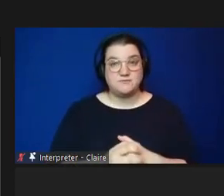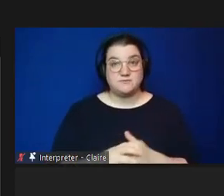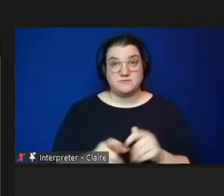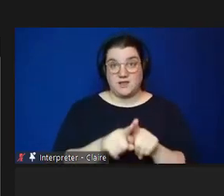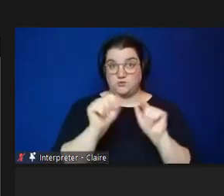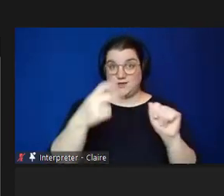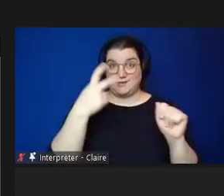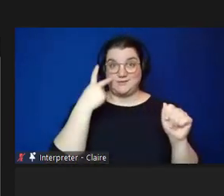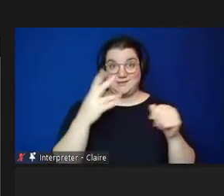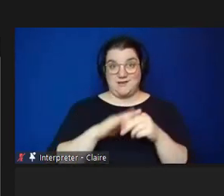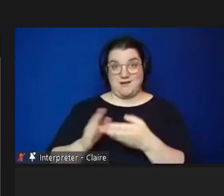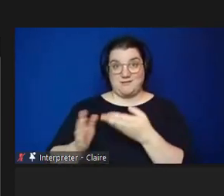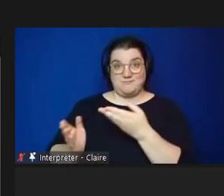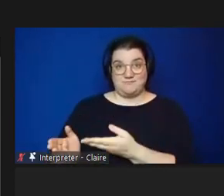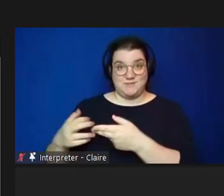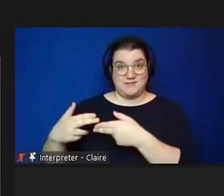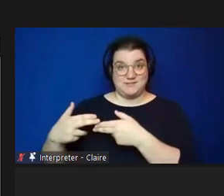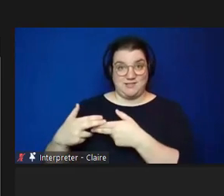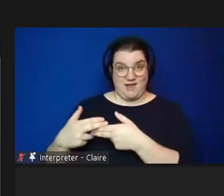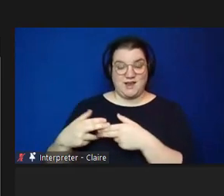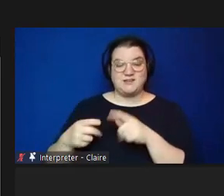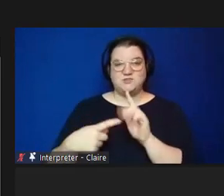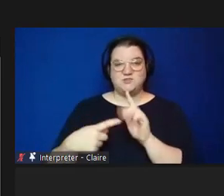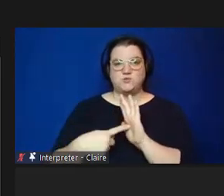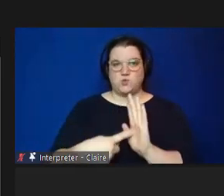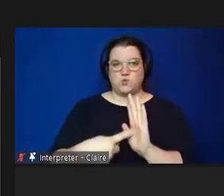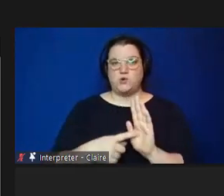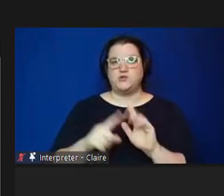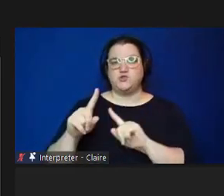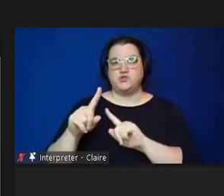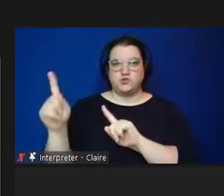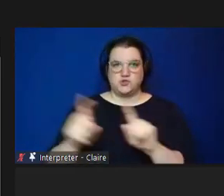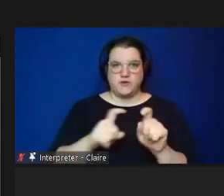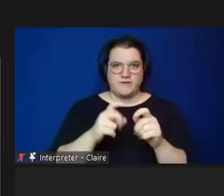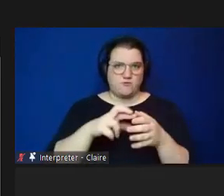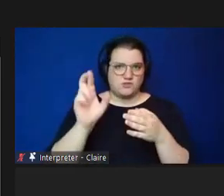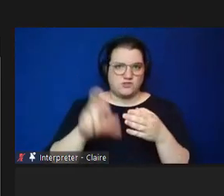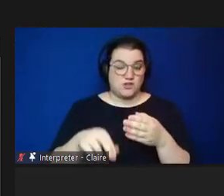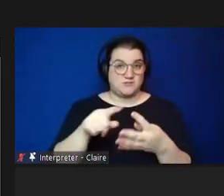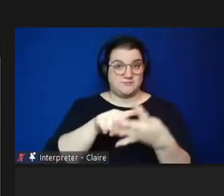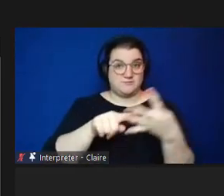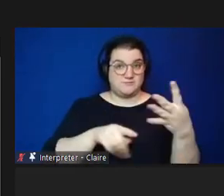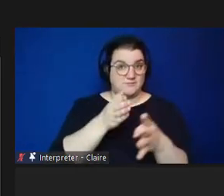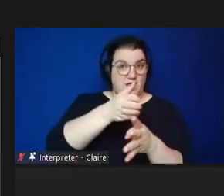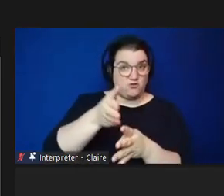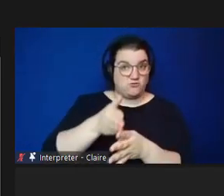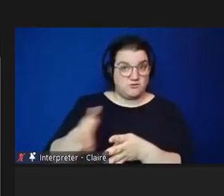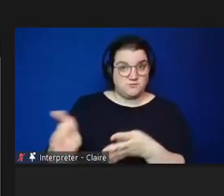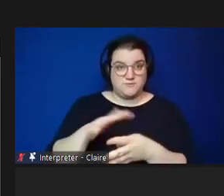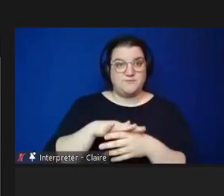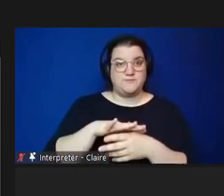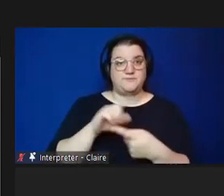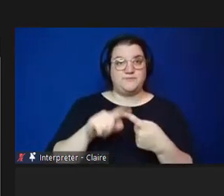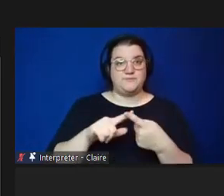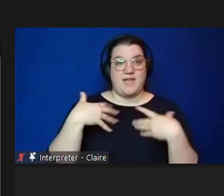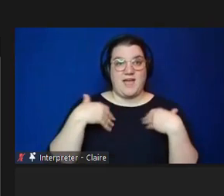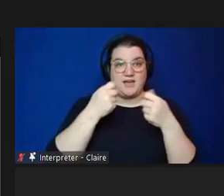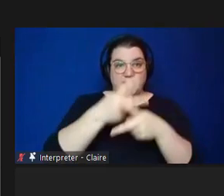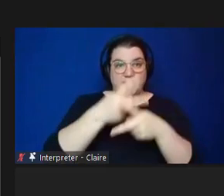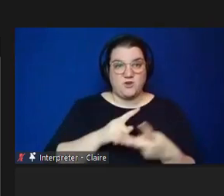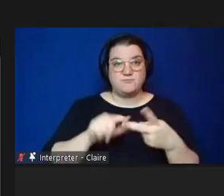slide, the slide shows survey results in areas of healthcare, employment, special education,